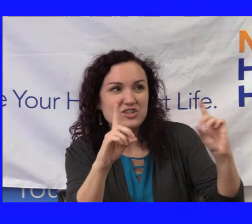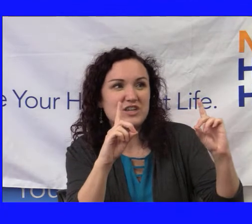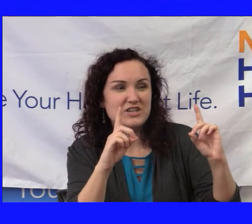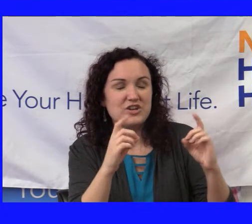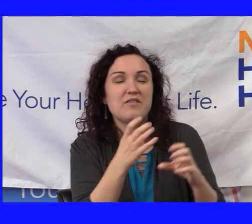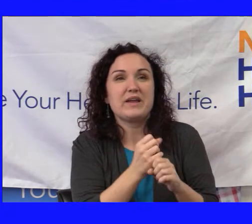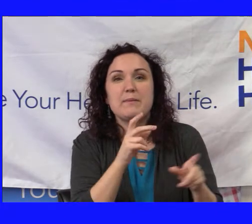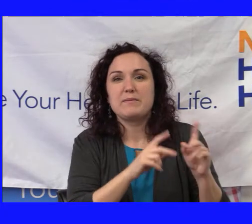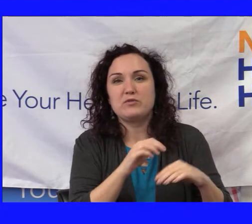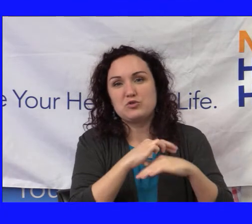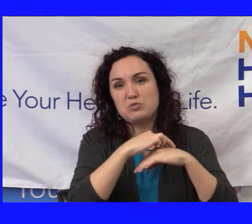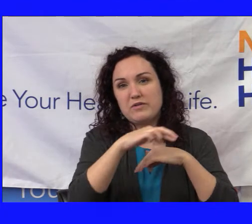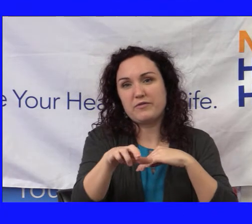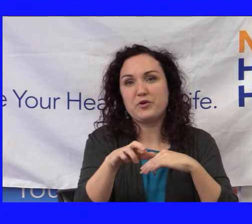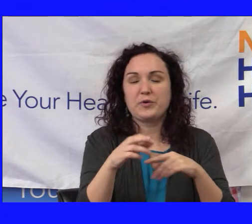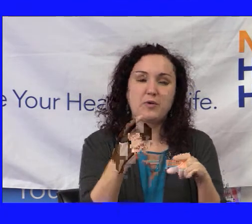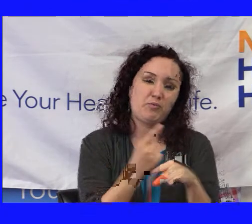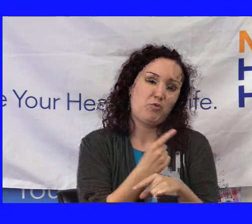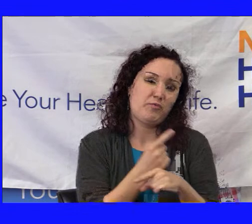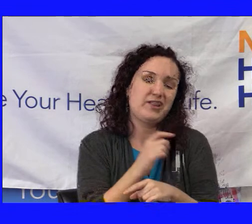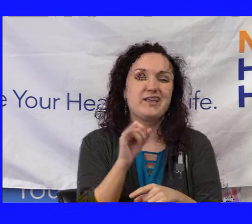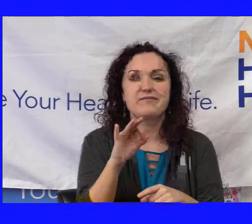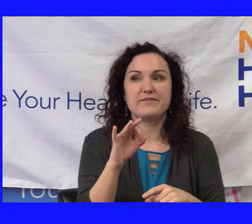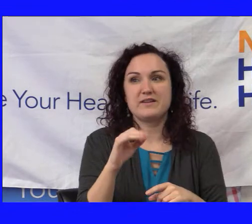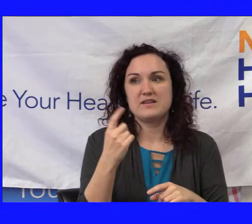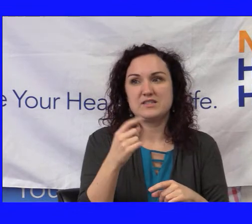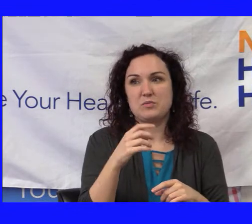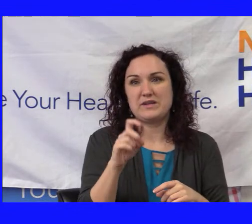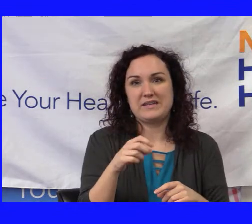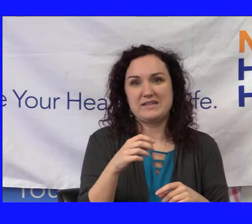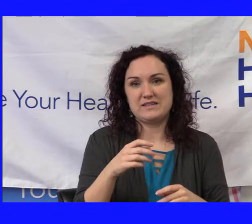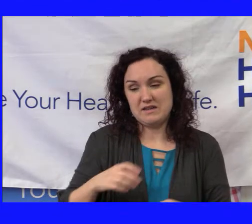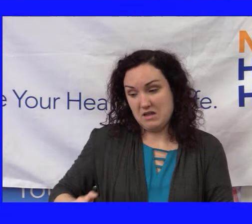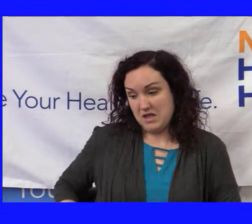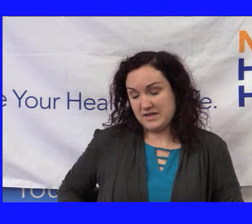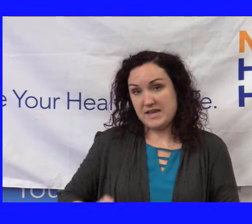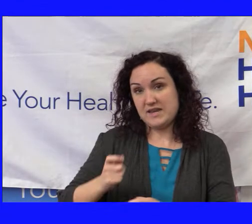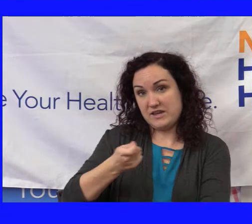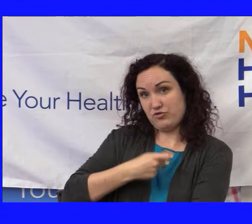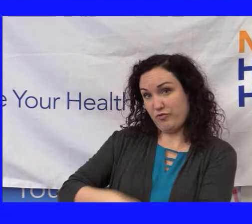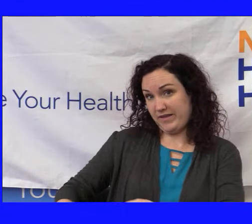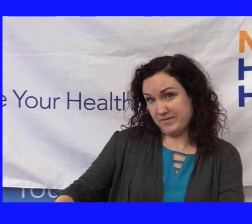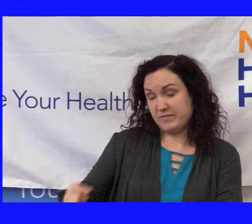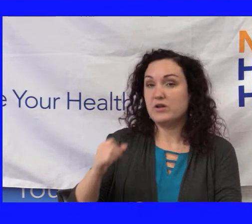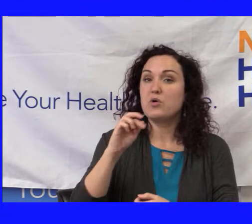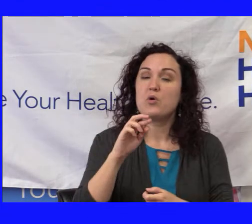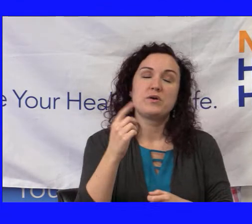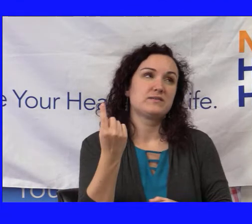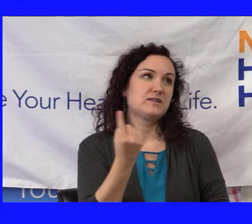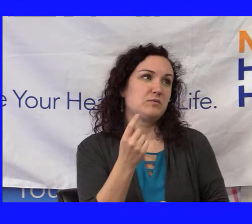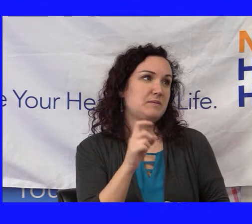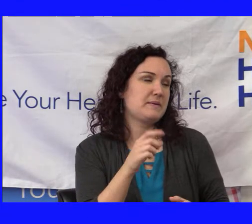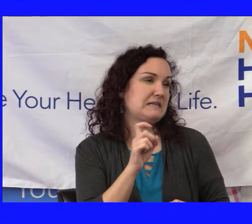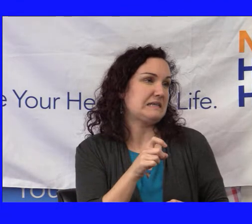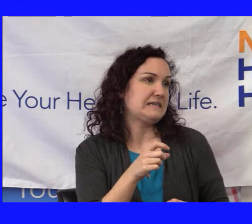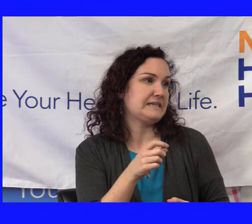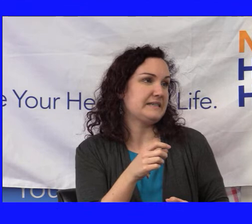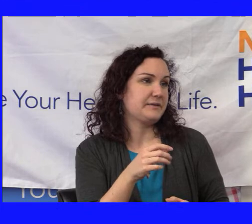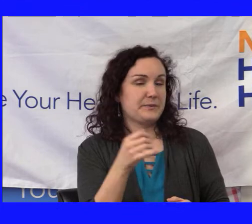to refer appropriately when someone might need a transplant or when someone might need